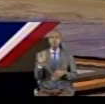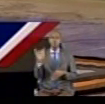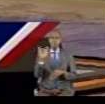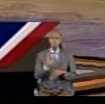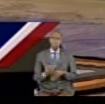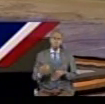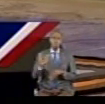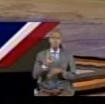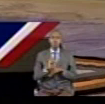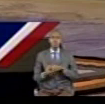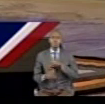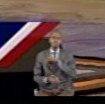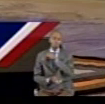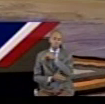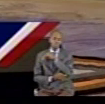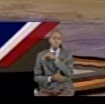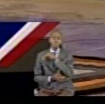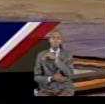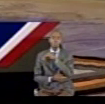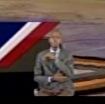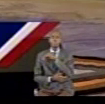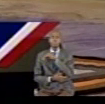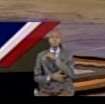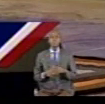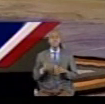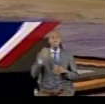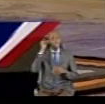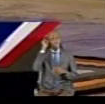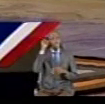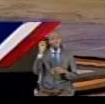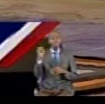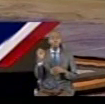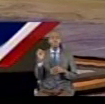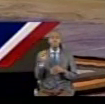tempests. His conquering power over